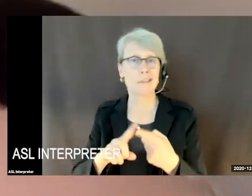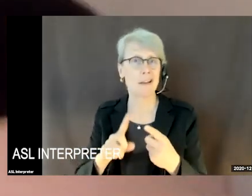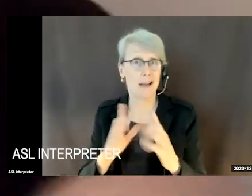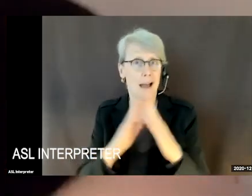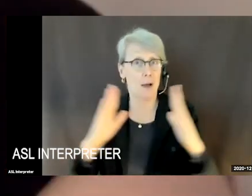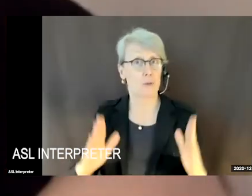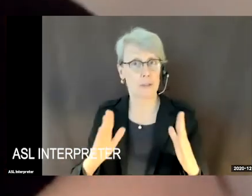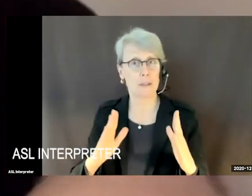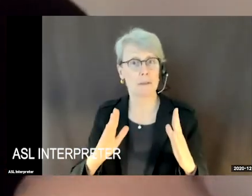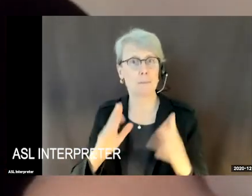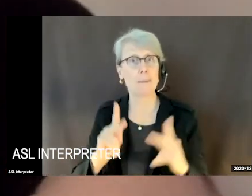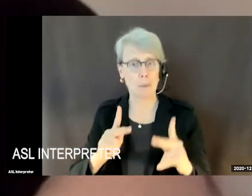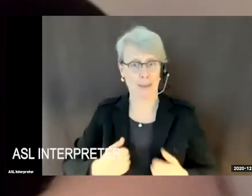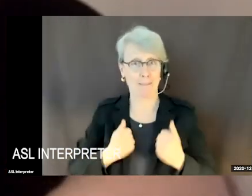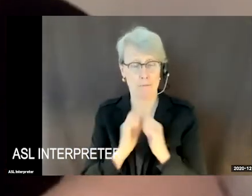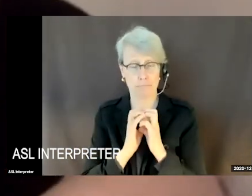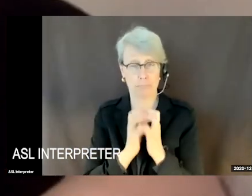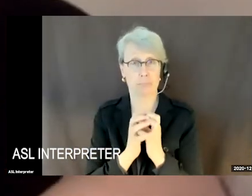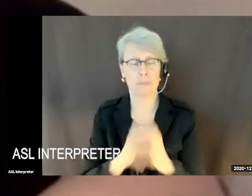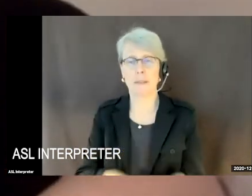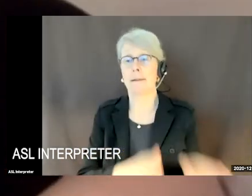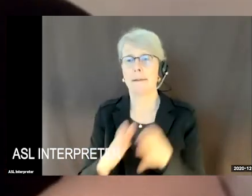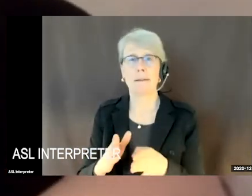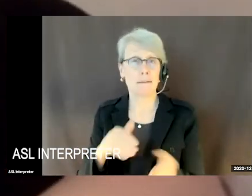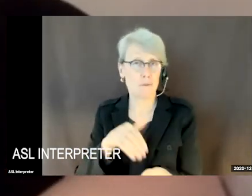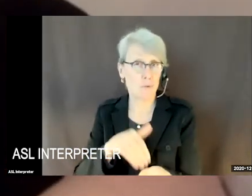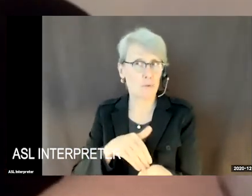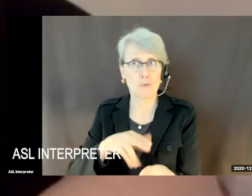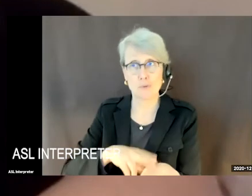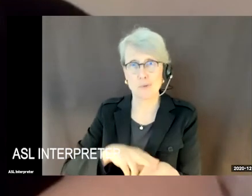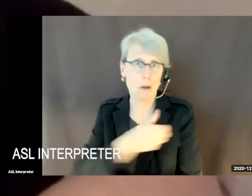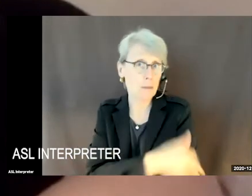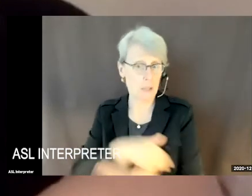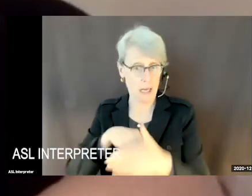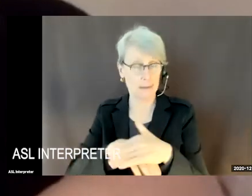outstanding issues, as I kind of mentioned. There's overcrowded housing,